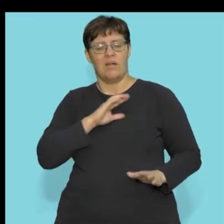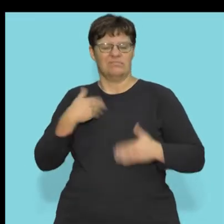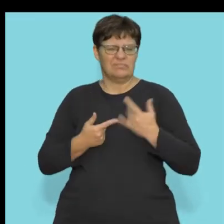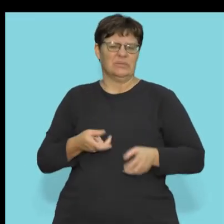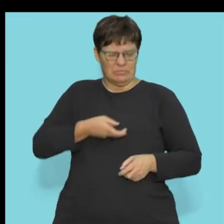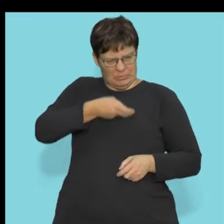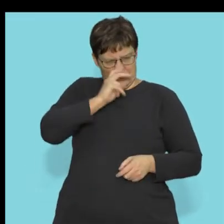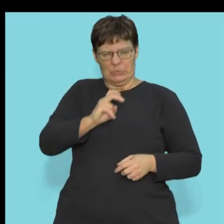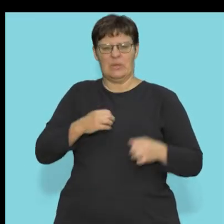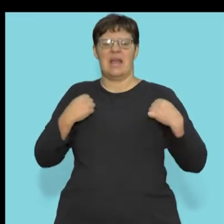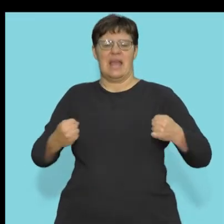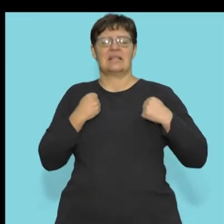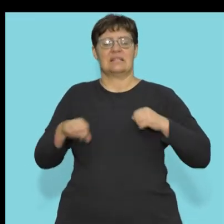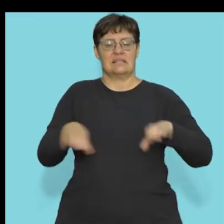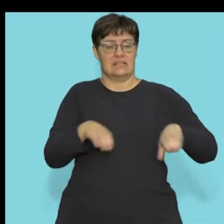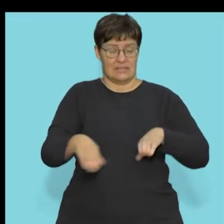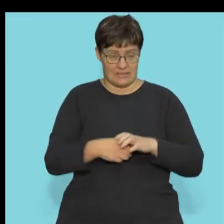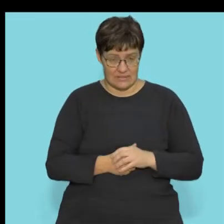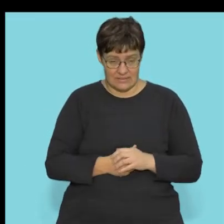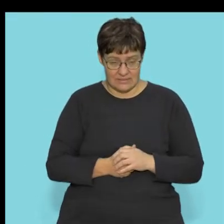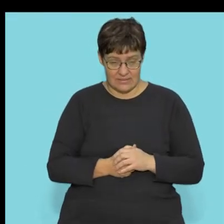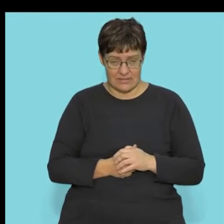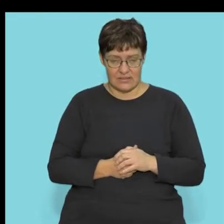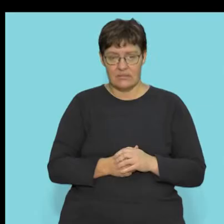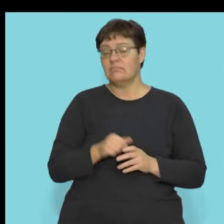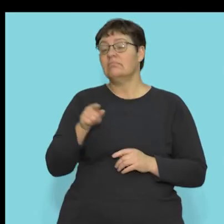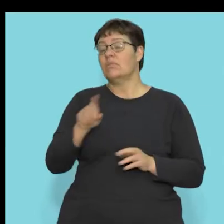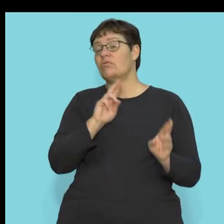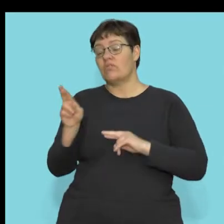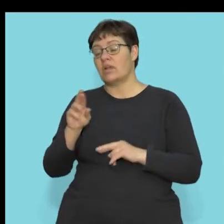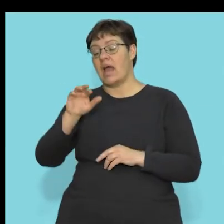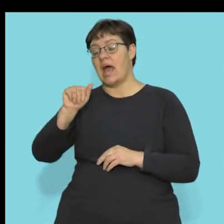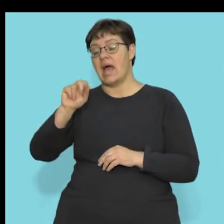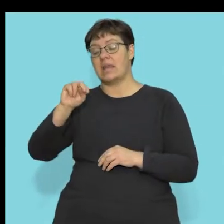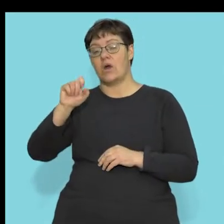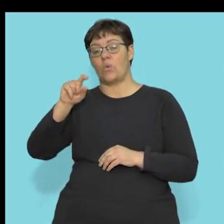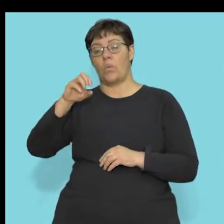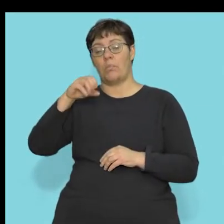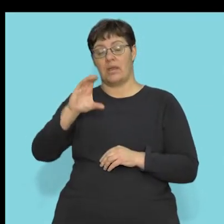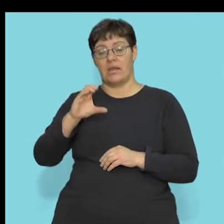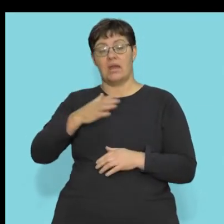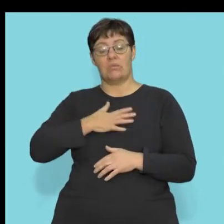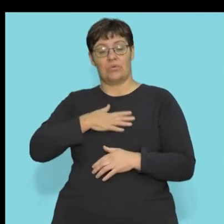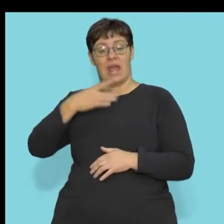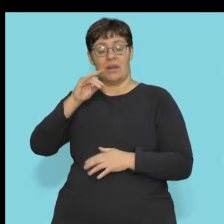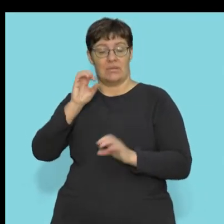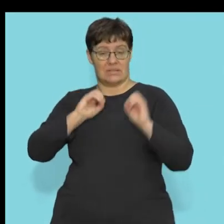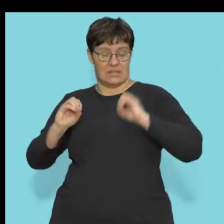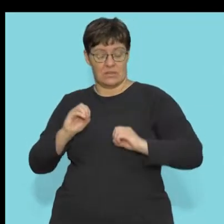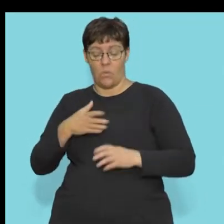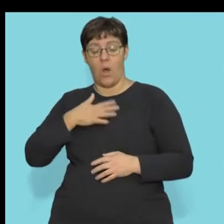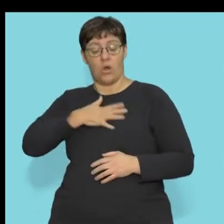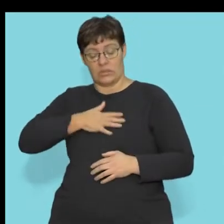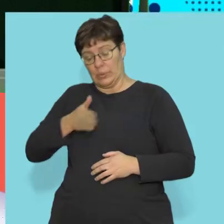continuous, strenuous physical activity. And we refer to that as anaerobic respiration in animal cells, where in the absence